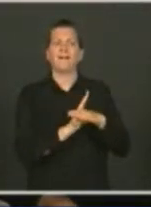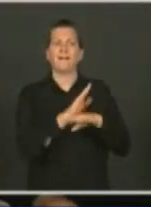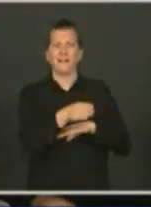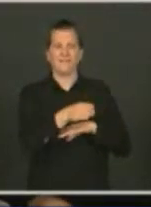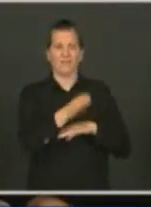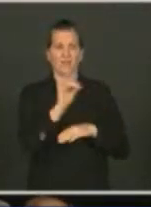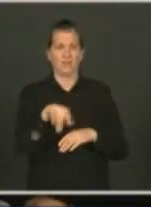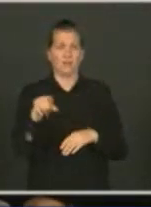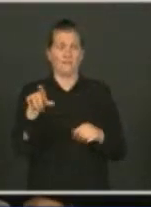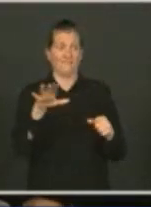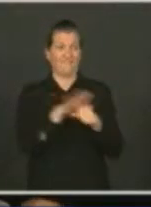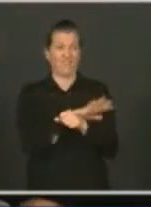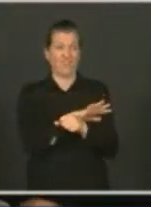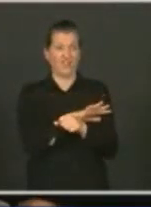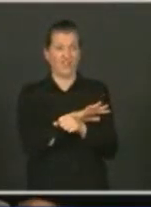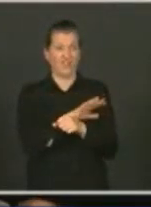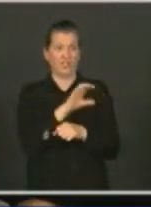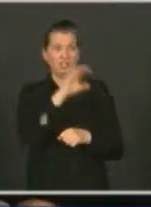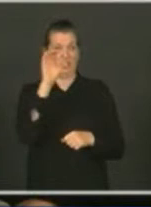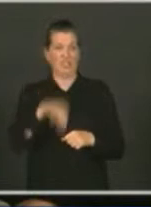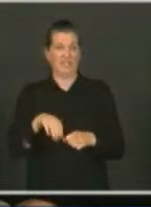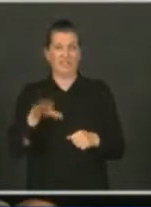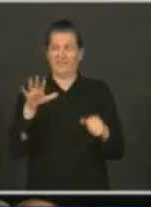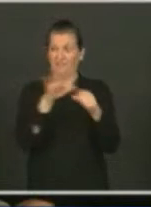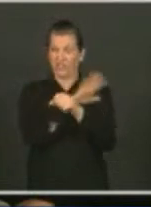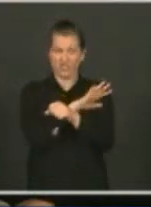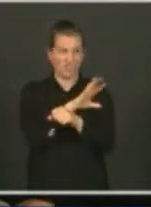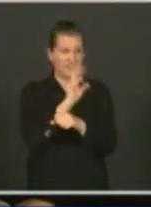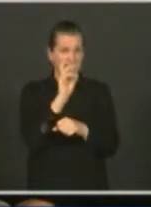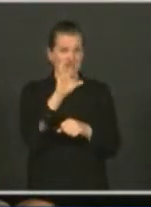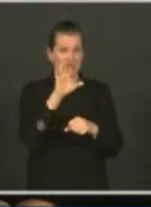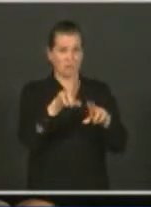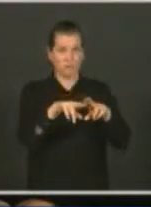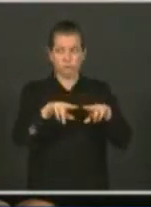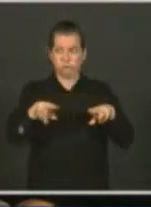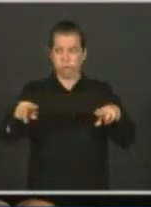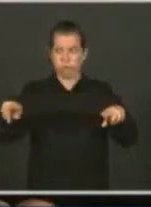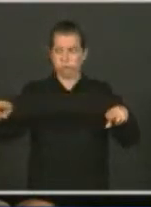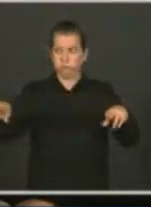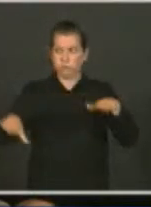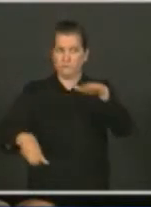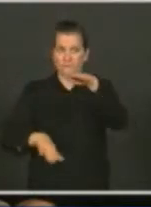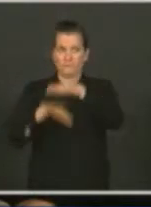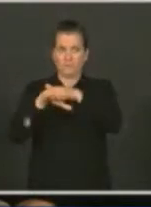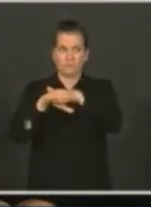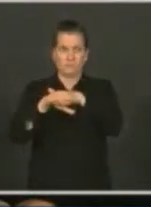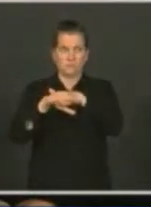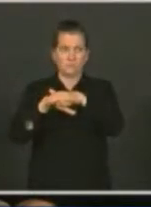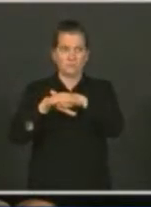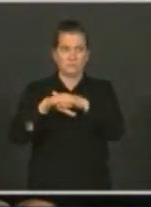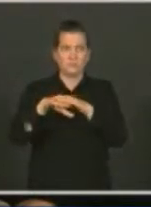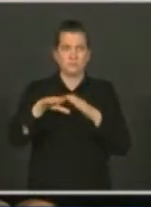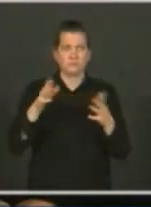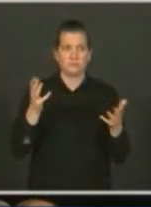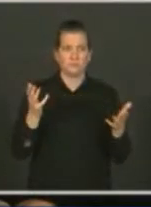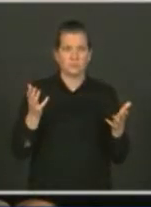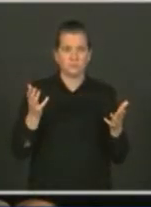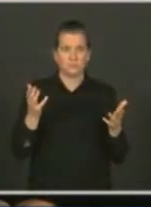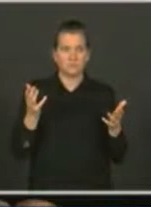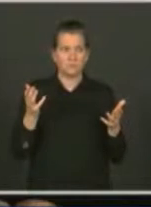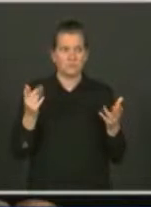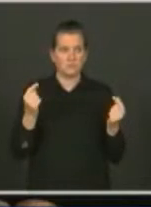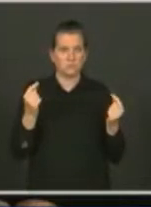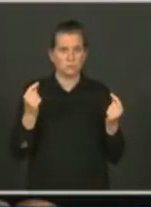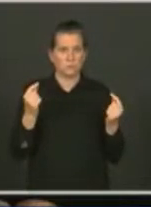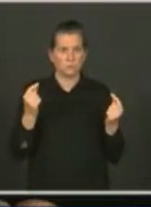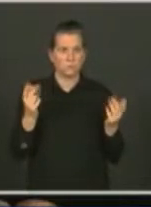When we fill those it's certainly possible that cases could extend beyond that demand. And in checking